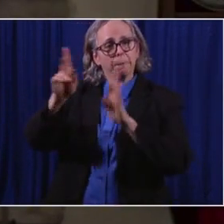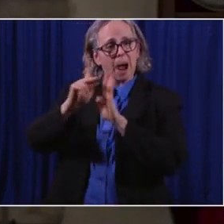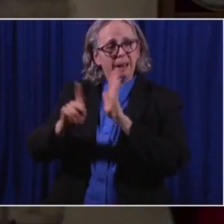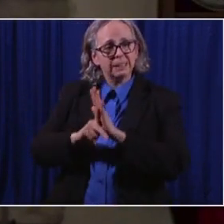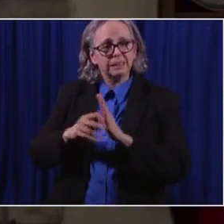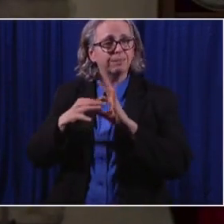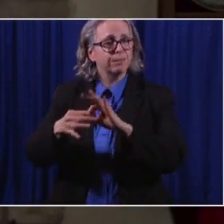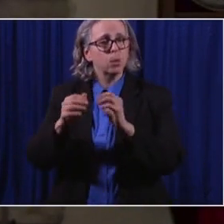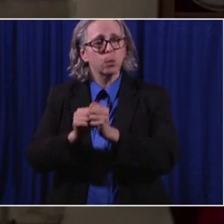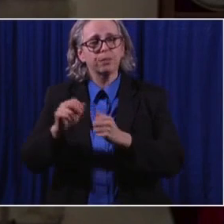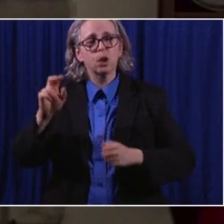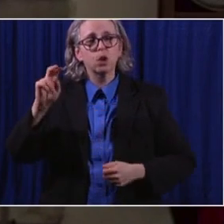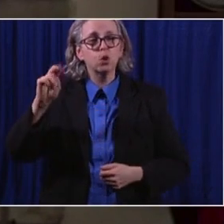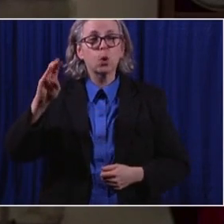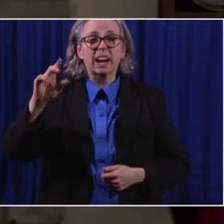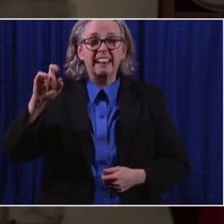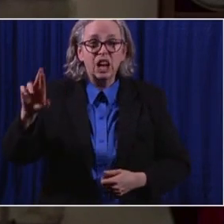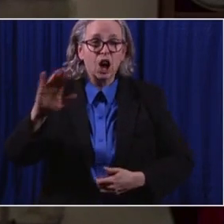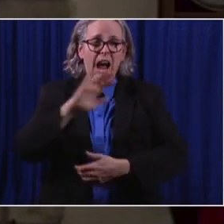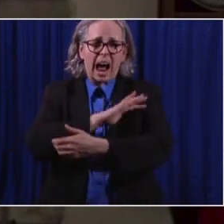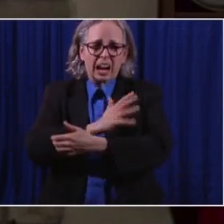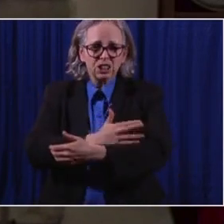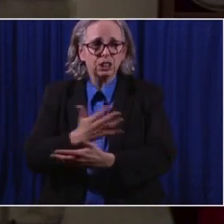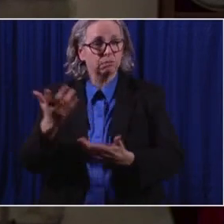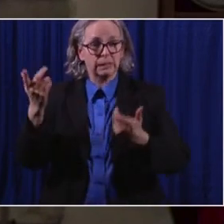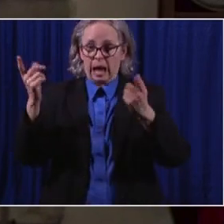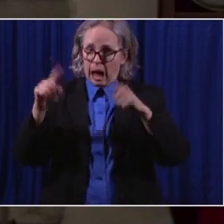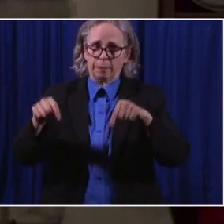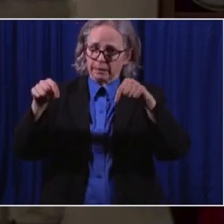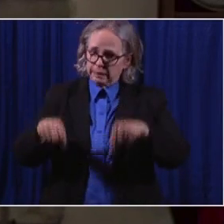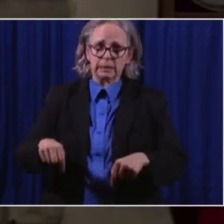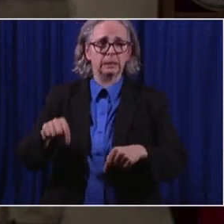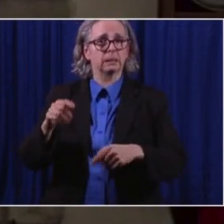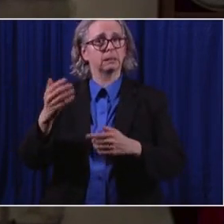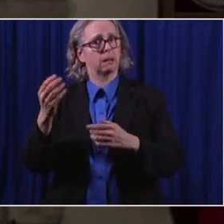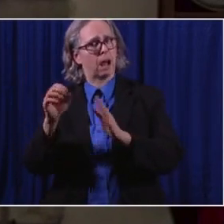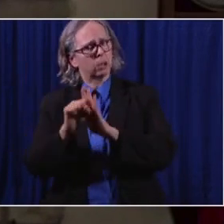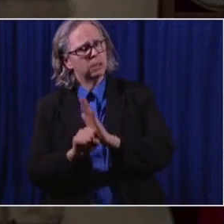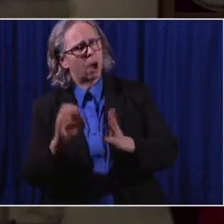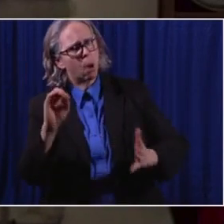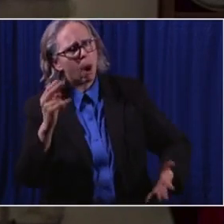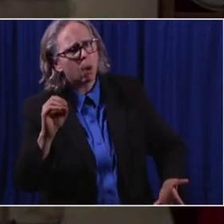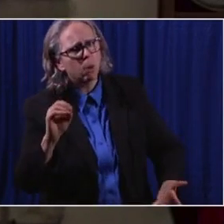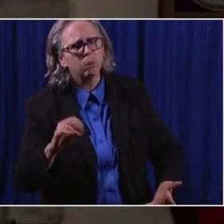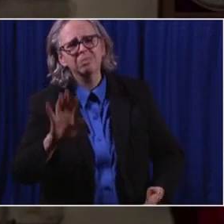free. But I also have said now that we know how it was passed